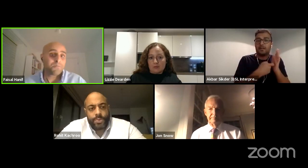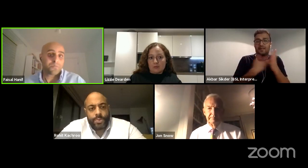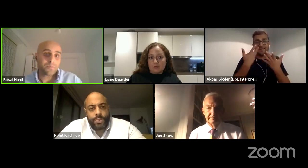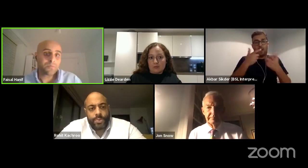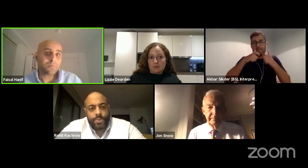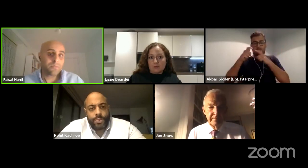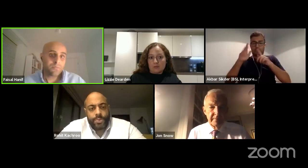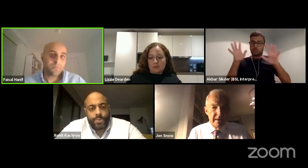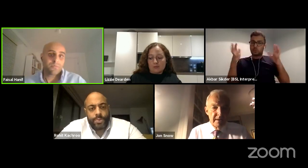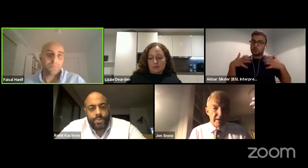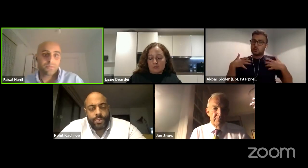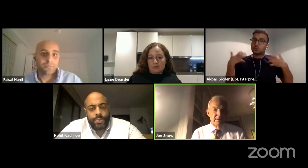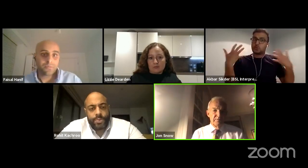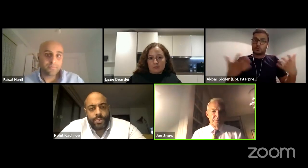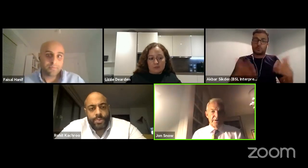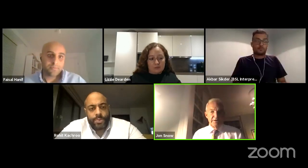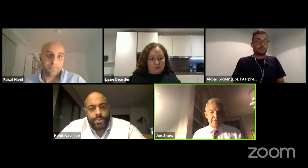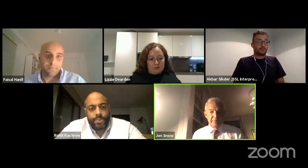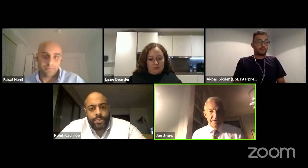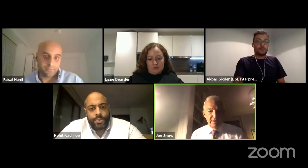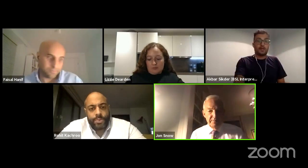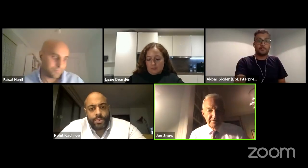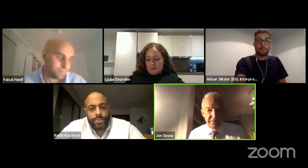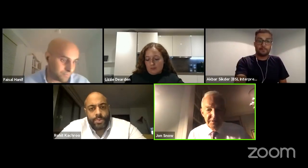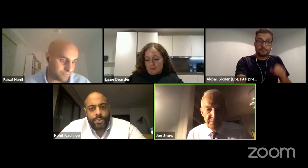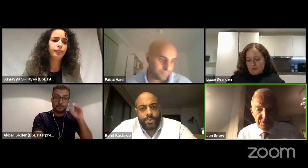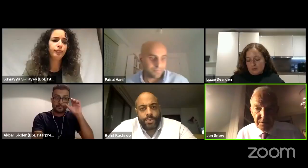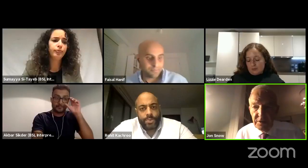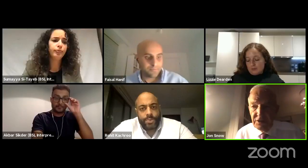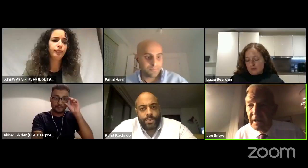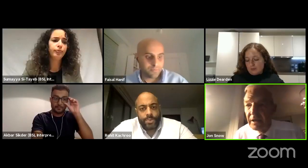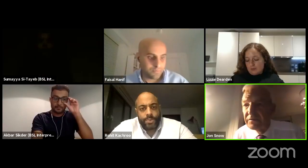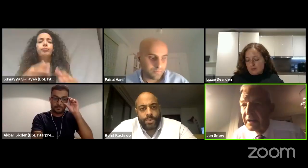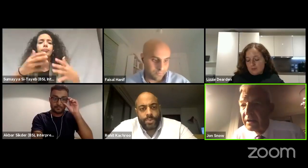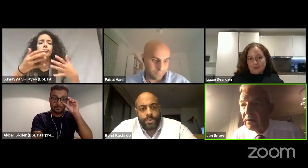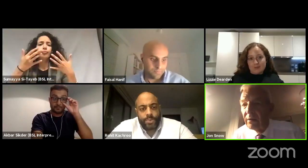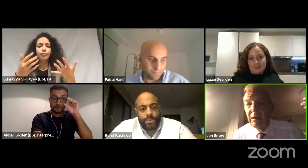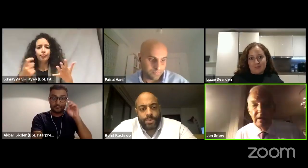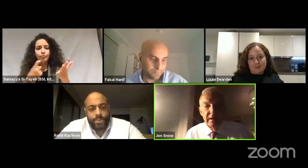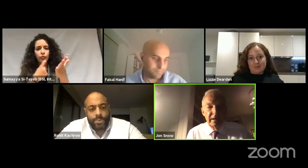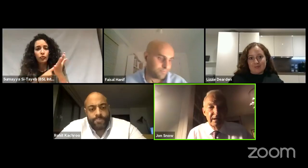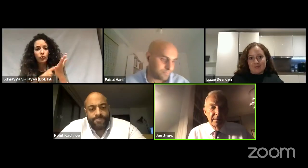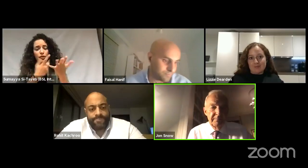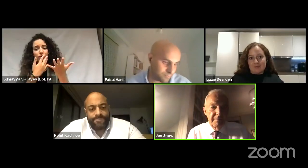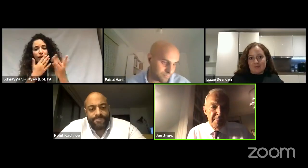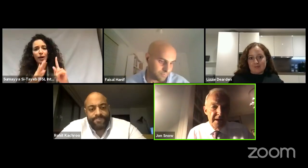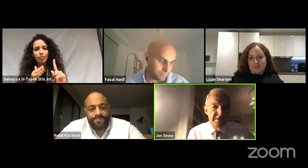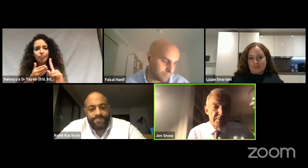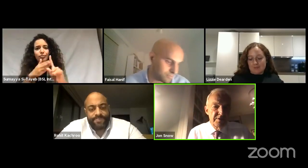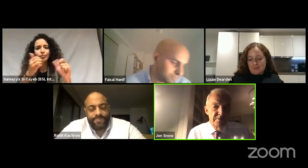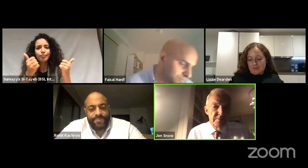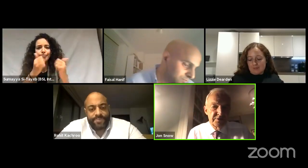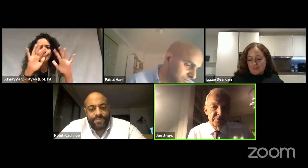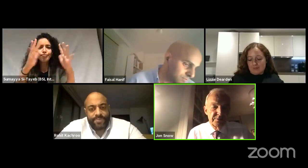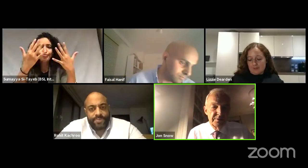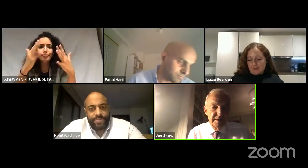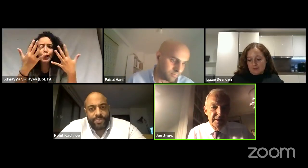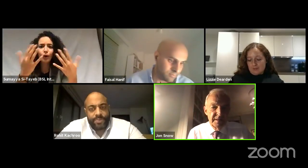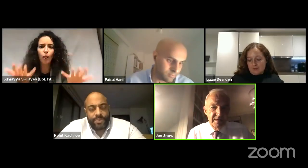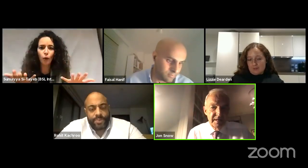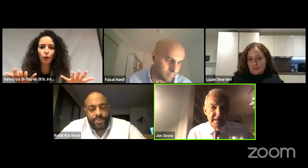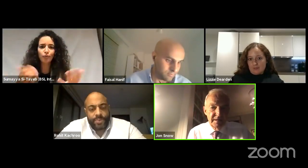board. Well, Rizwana, there we are. We've hit the witching hour of 10 o'clock. I don't know whether you want